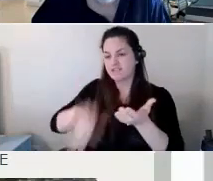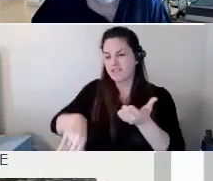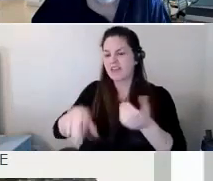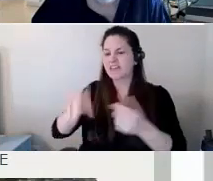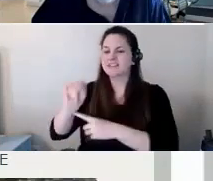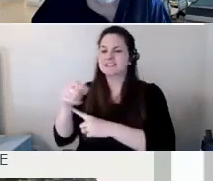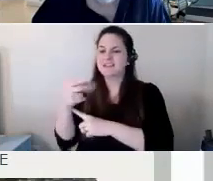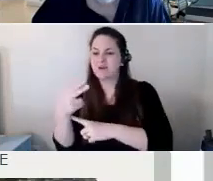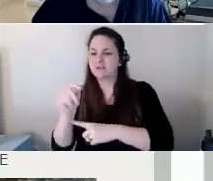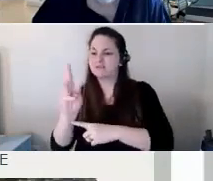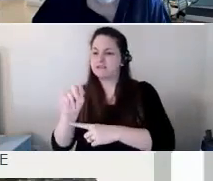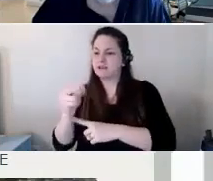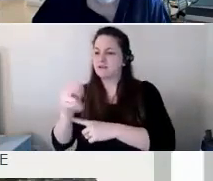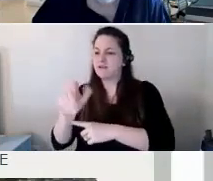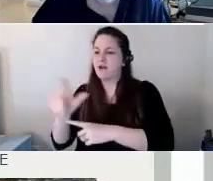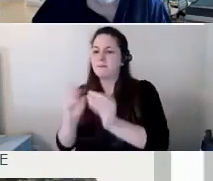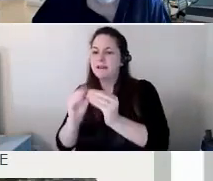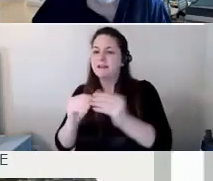meetings Wednesday and Friday.